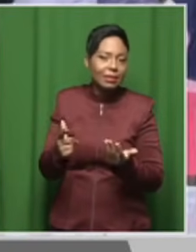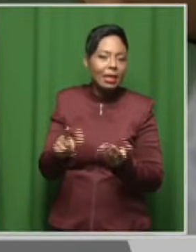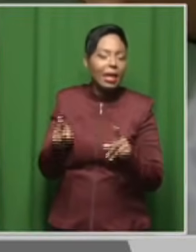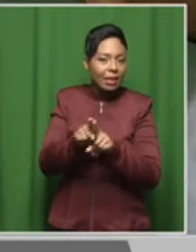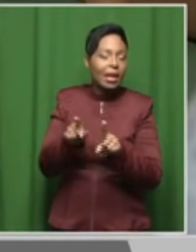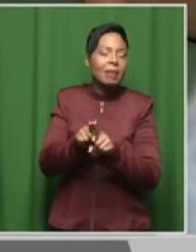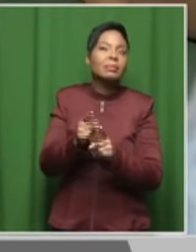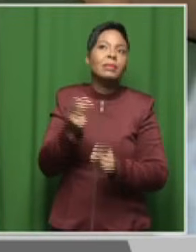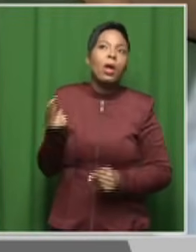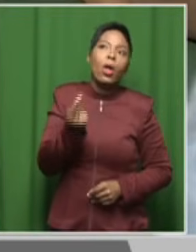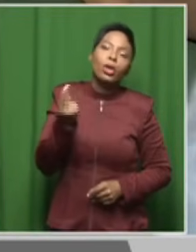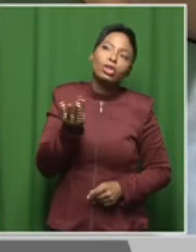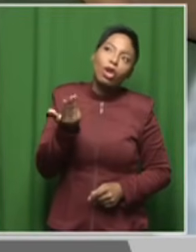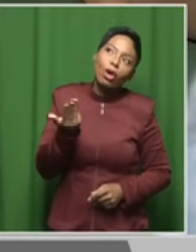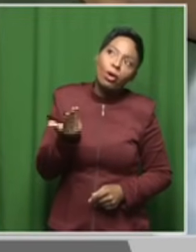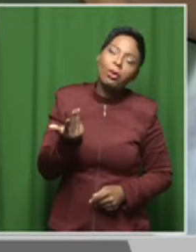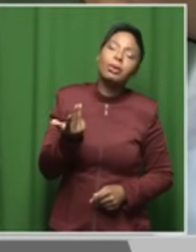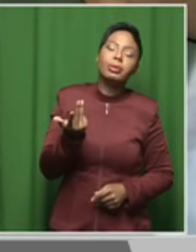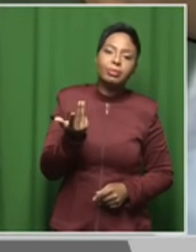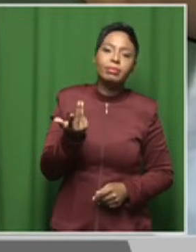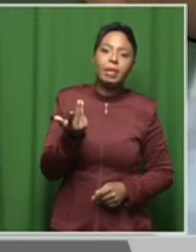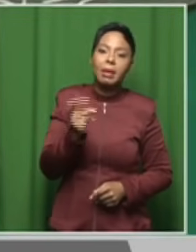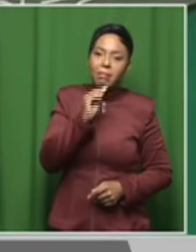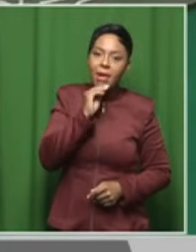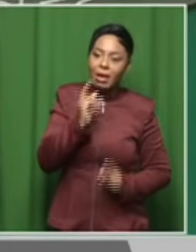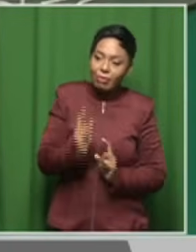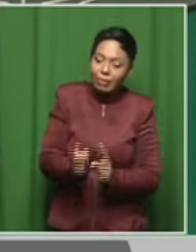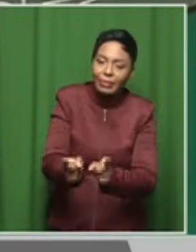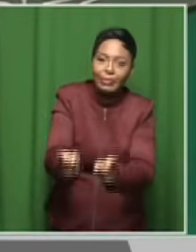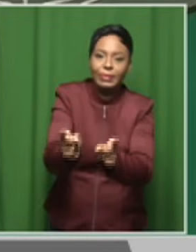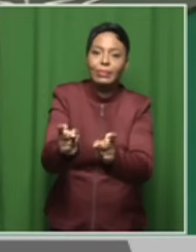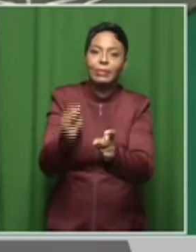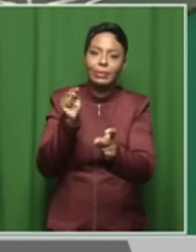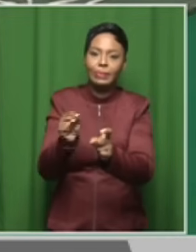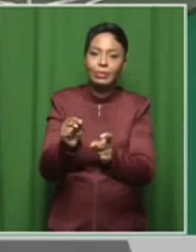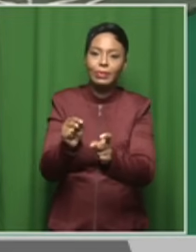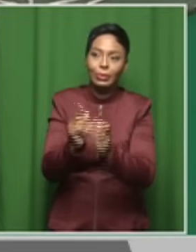on up to speed, so to speak, pedagogically.